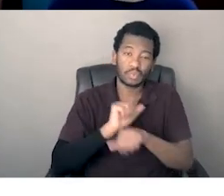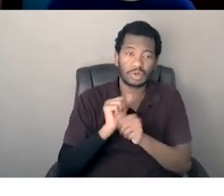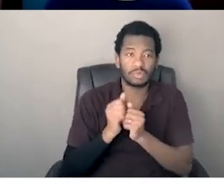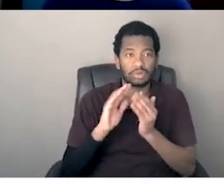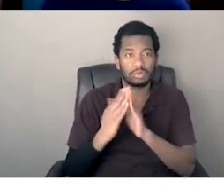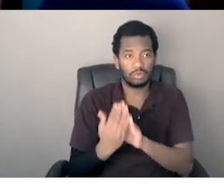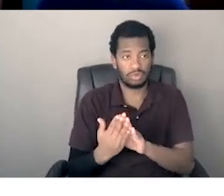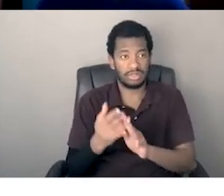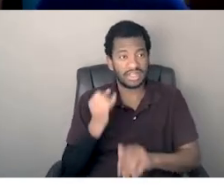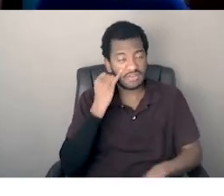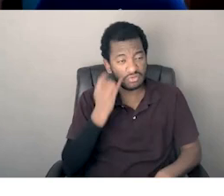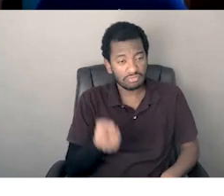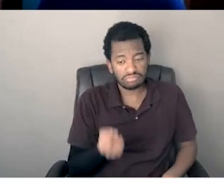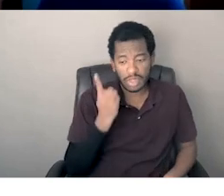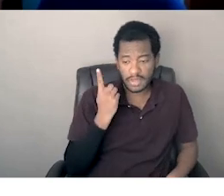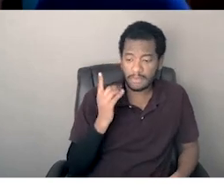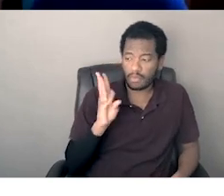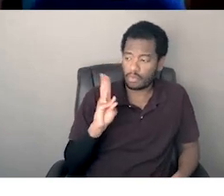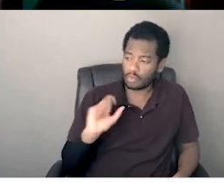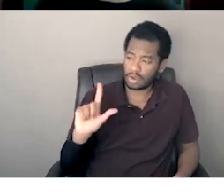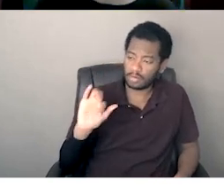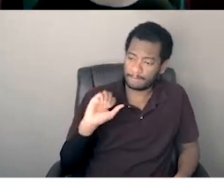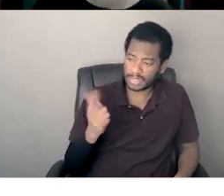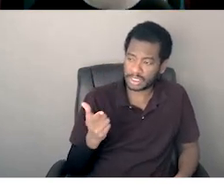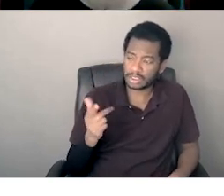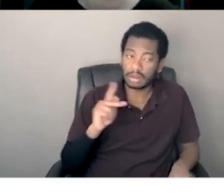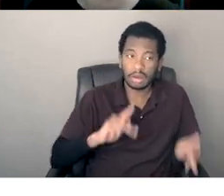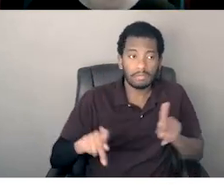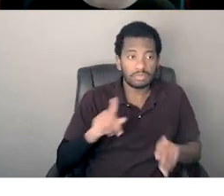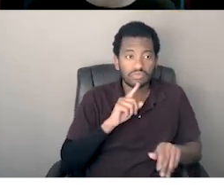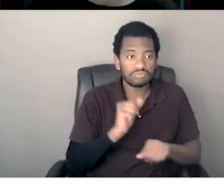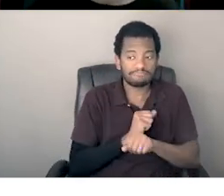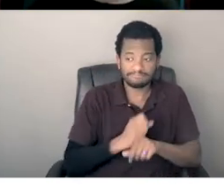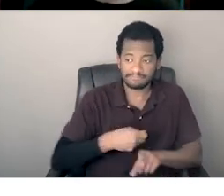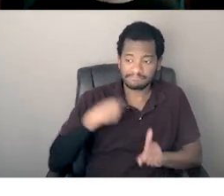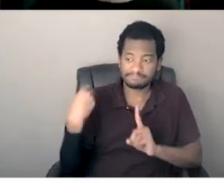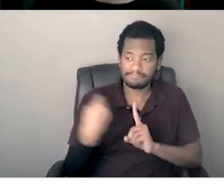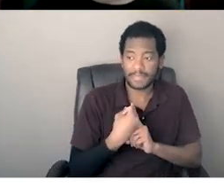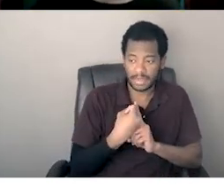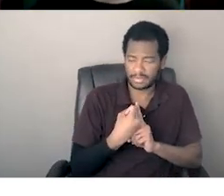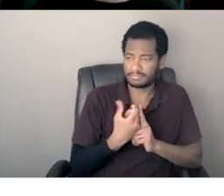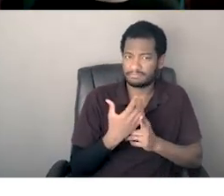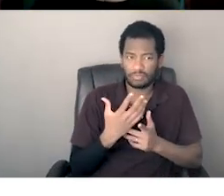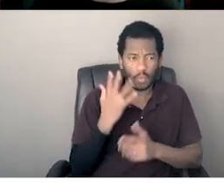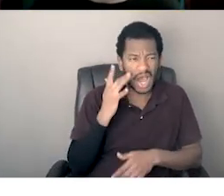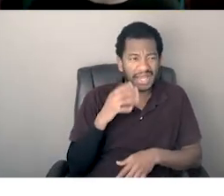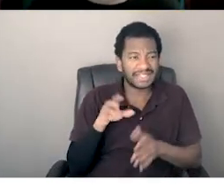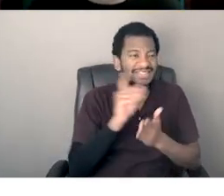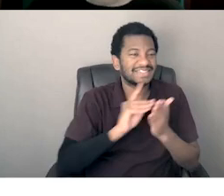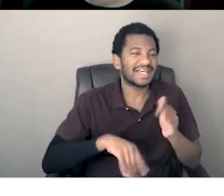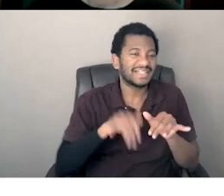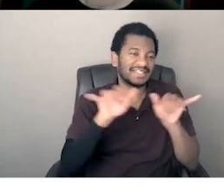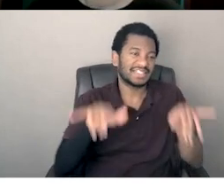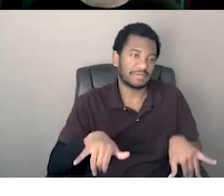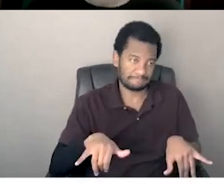and understand that people are affected by the design of systems and it results in trade-offs in these